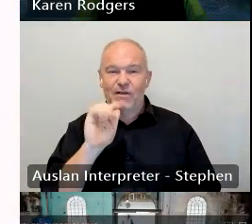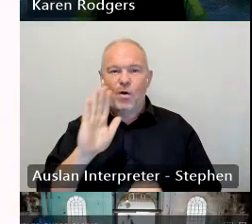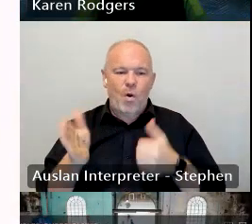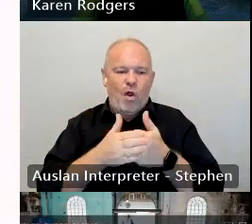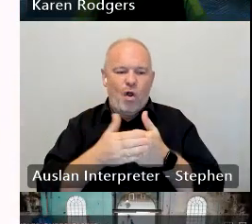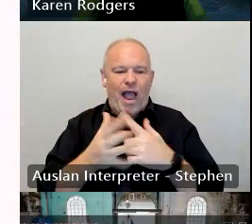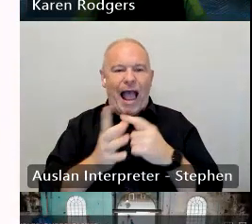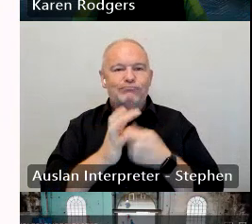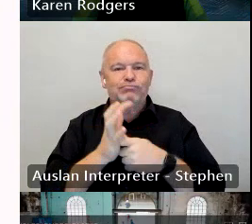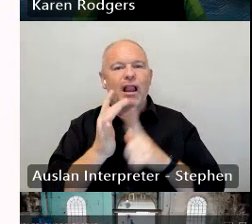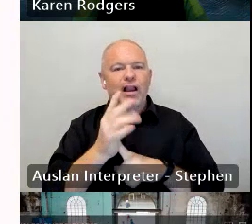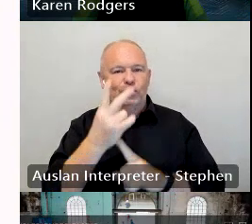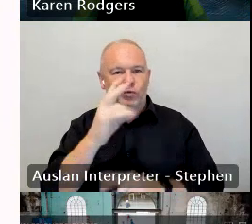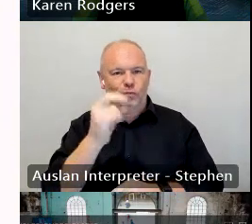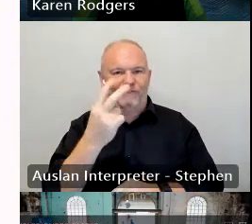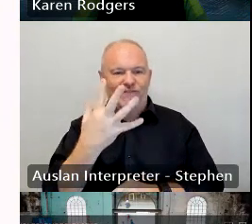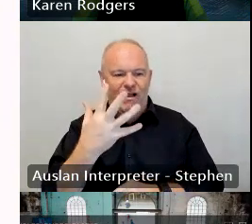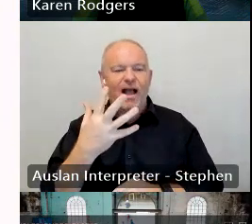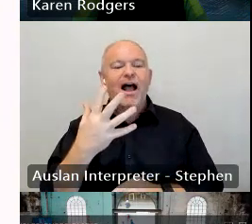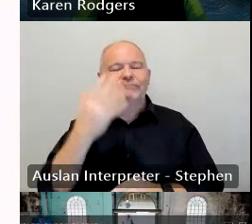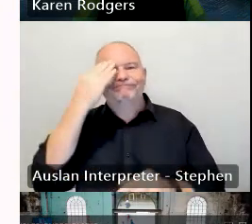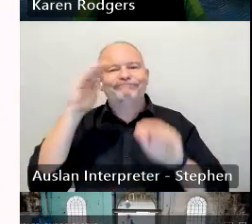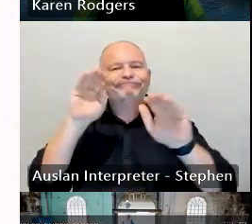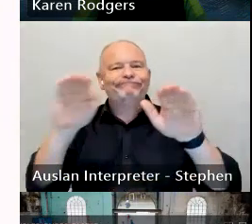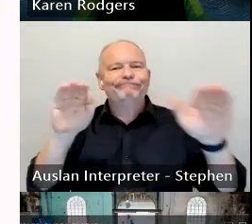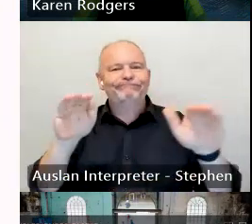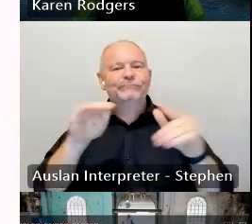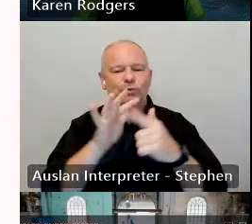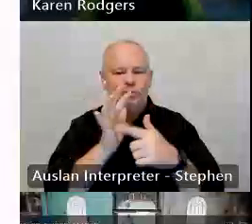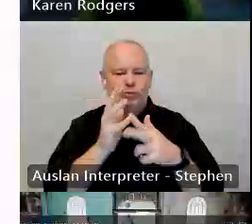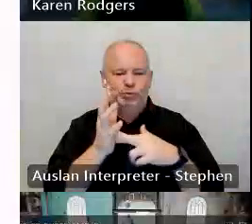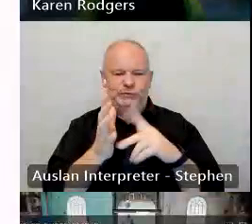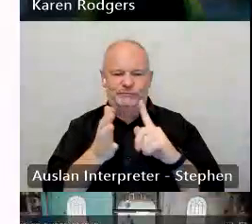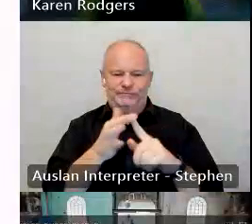April 2025 with notifications happening in June.